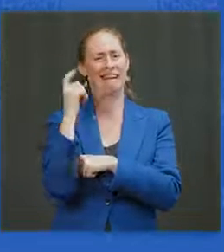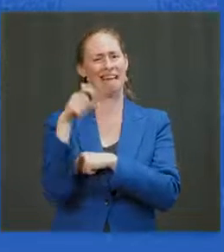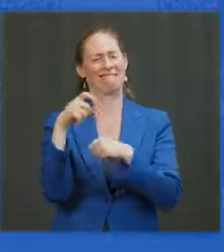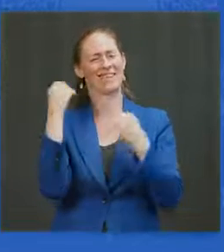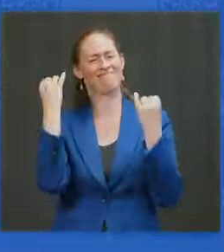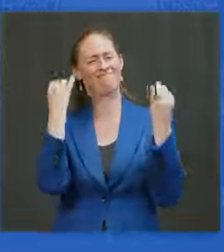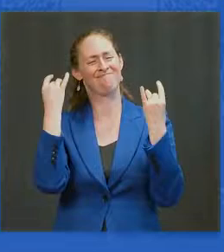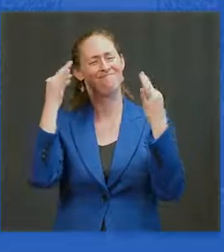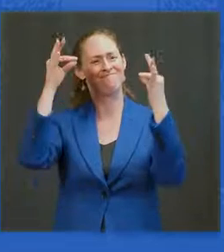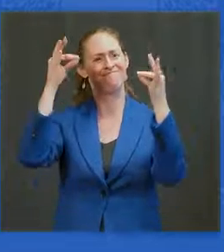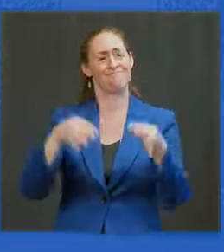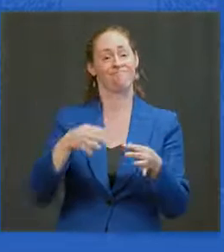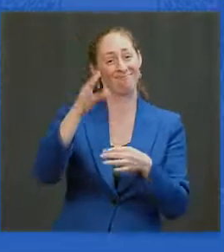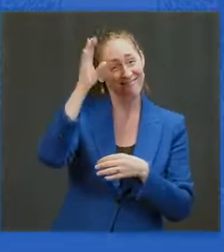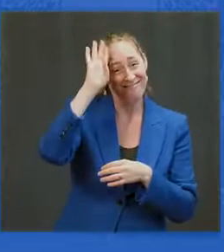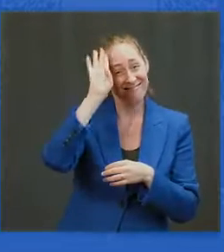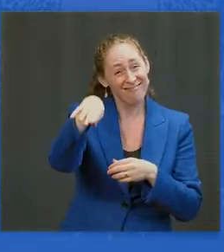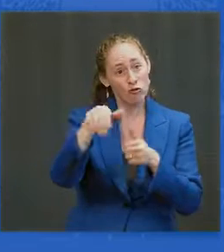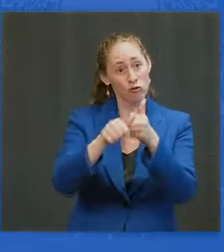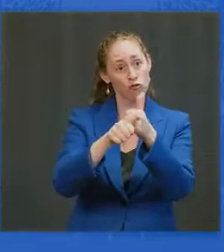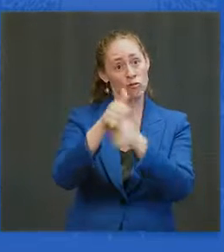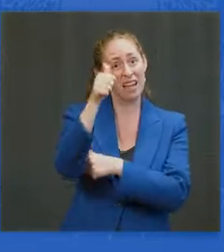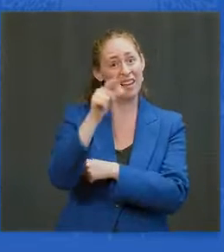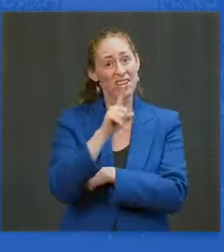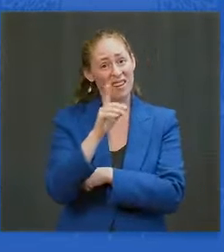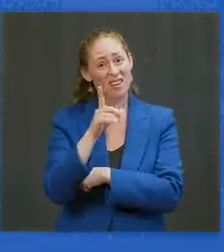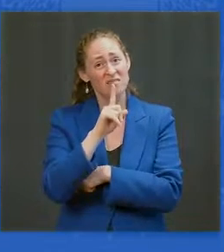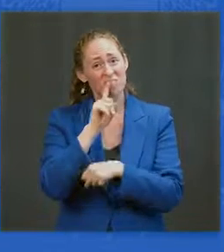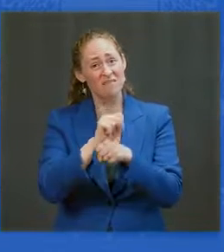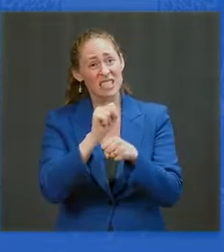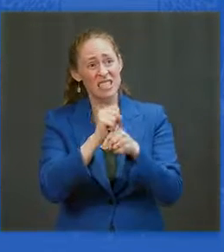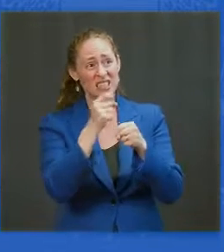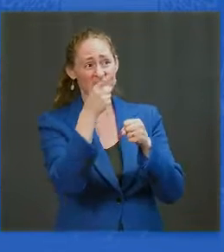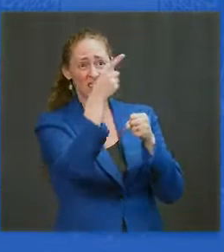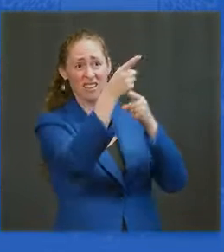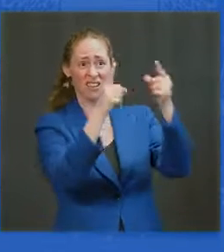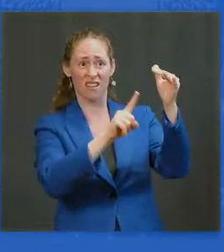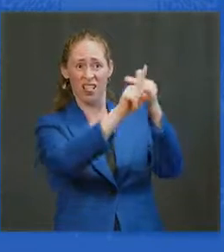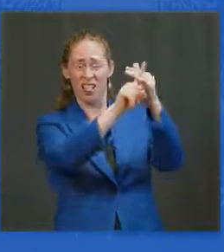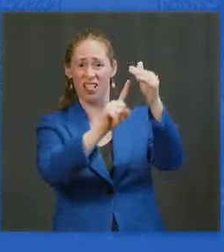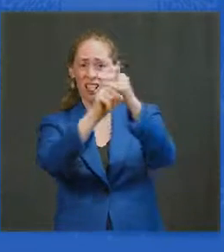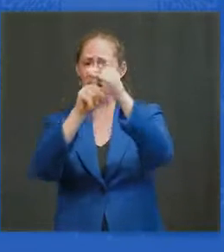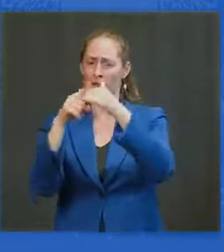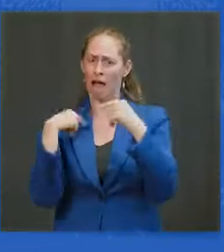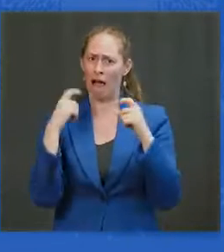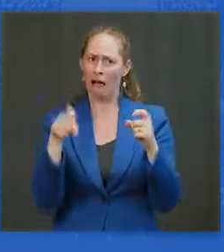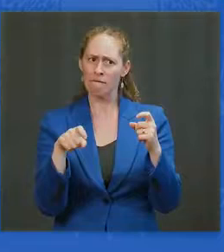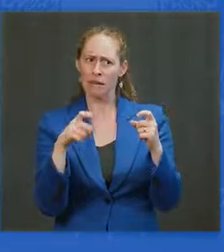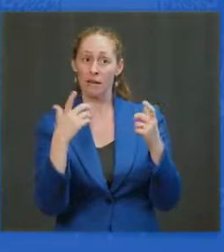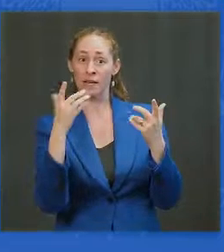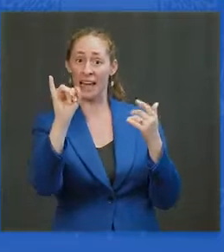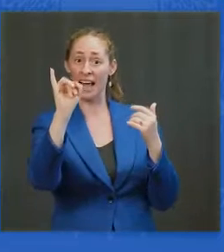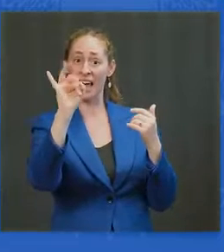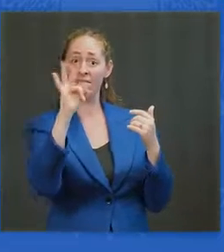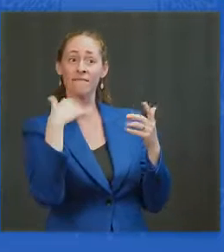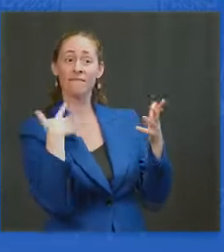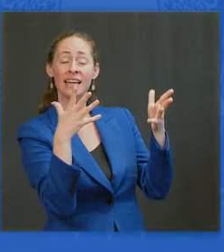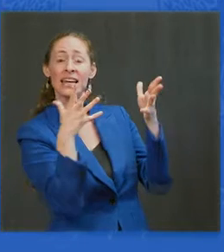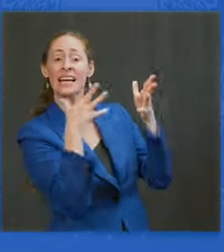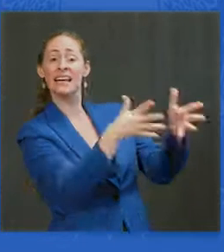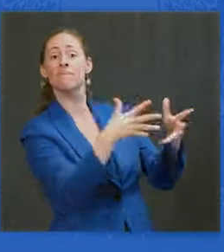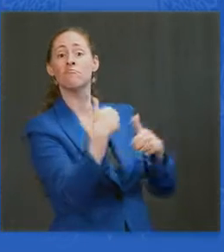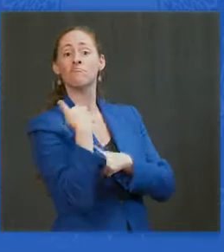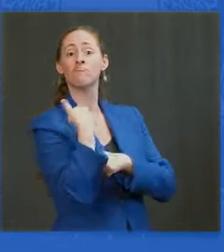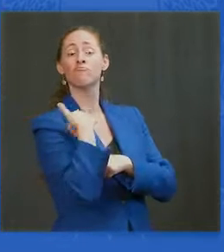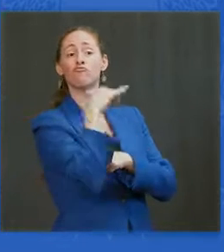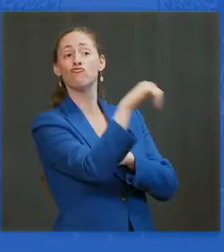and significant challenges that we also have to take into consideration. The longer we stay, starting with the acute and growing